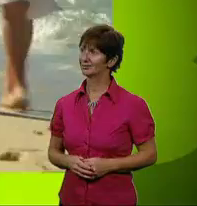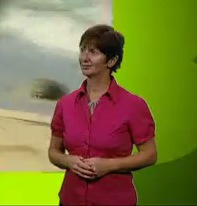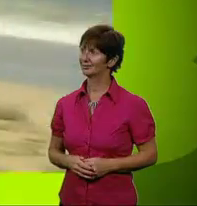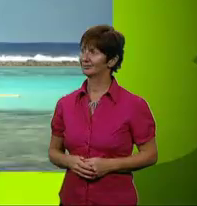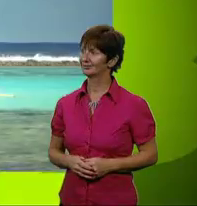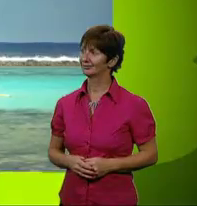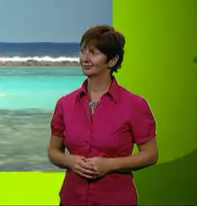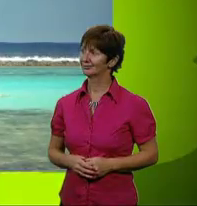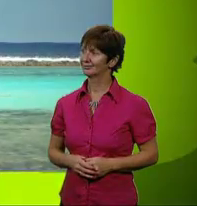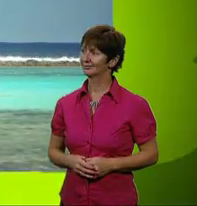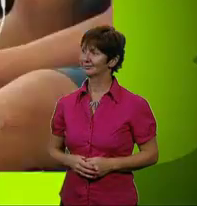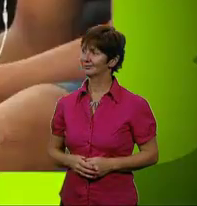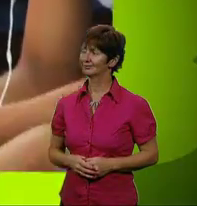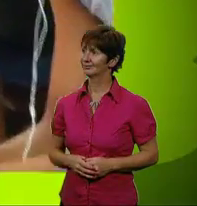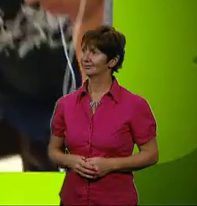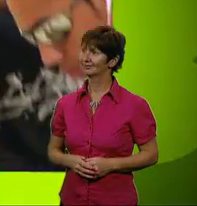In my ear, you